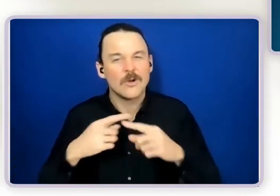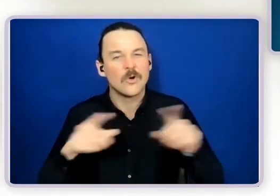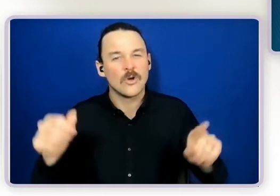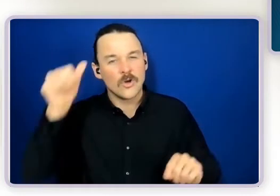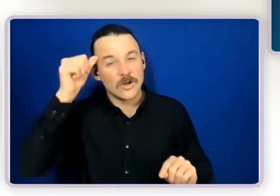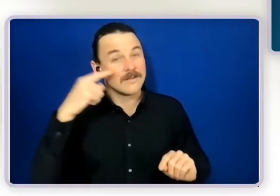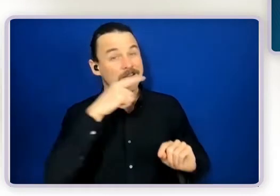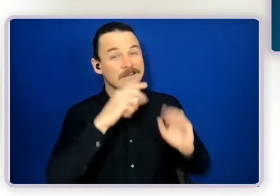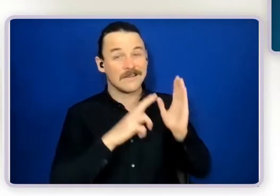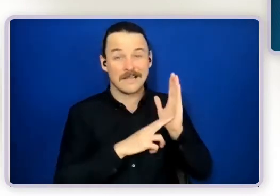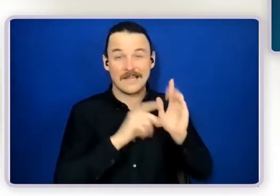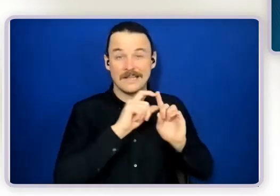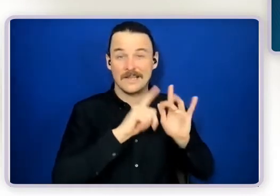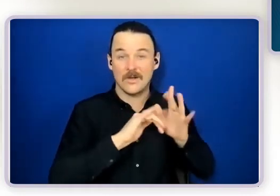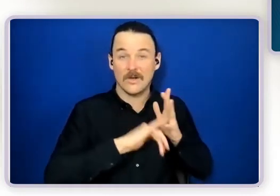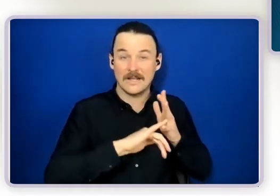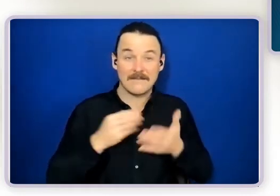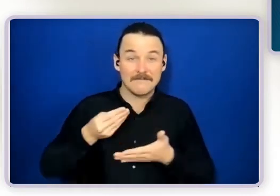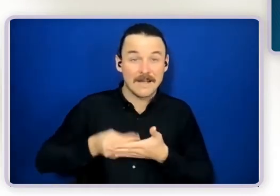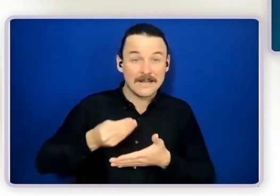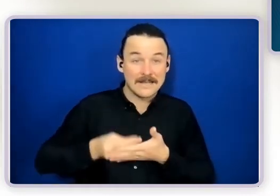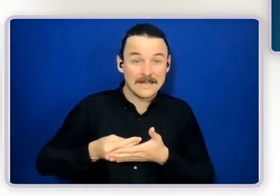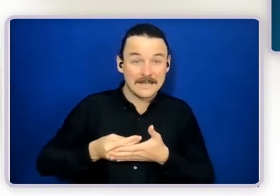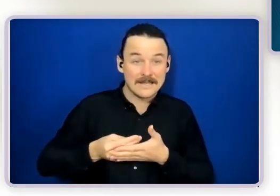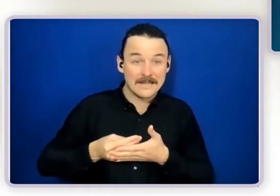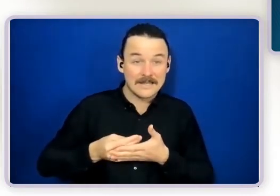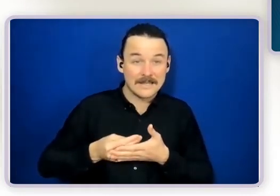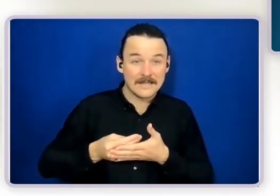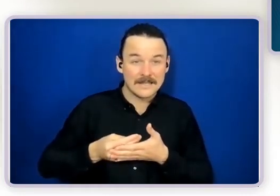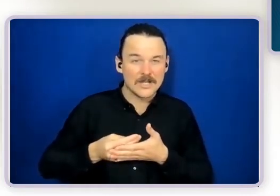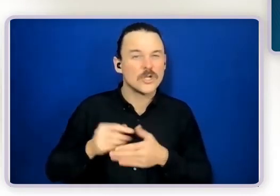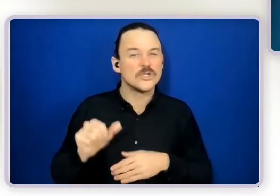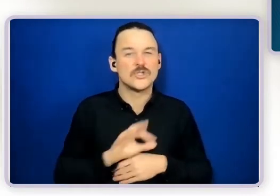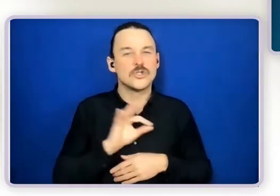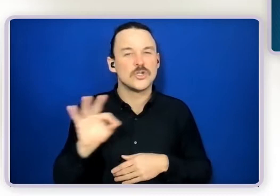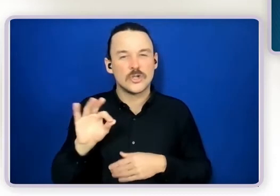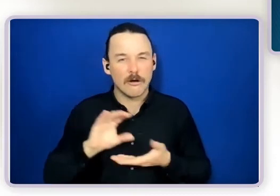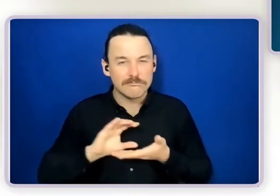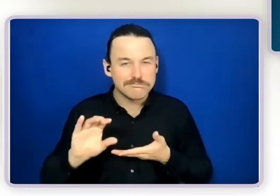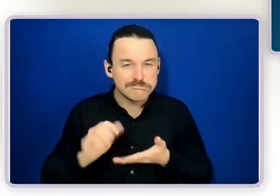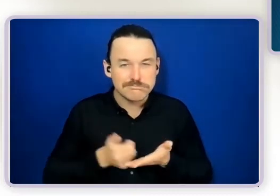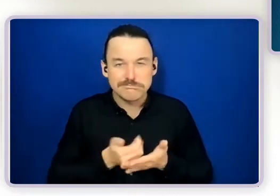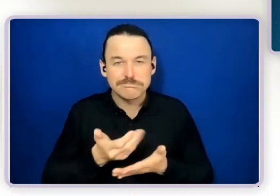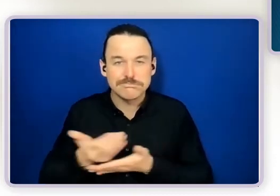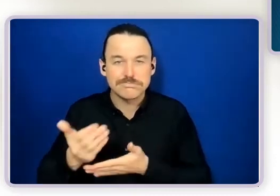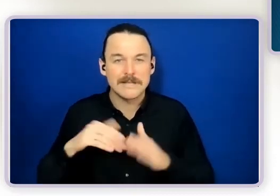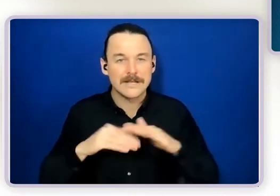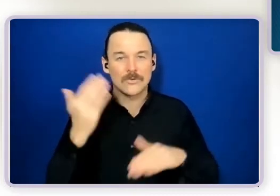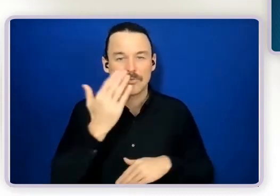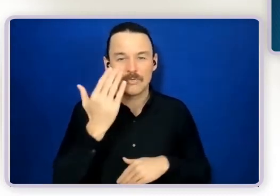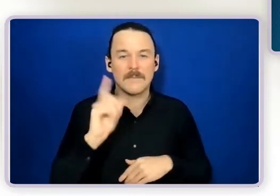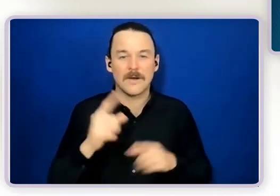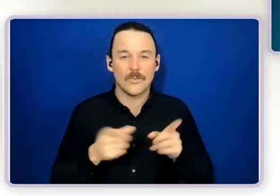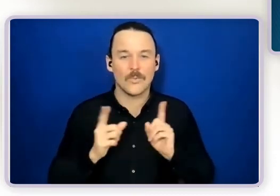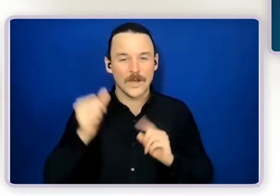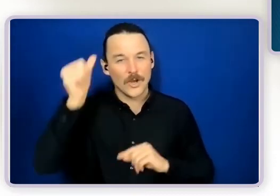funding is used in schools. It's not meant to be, but we all know that it is, because the Department of Education underfund support